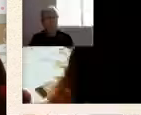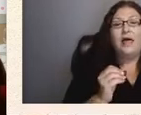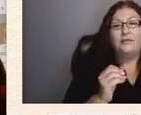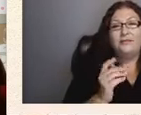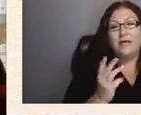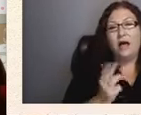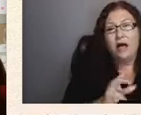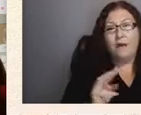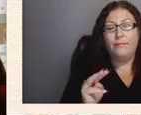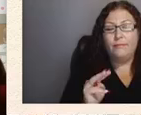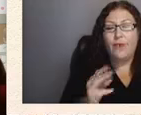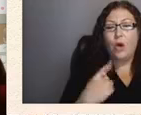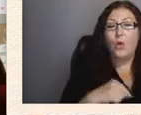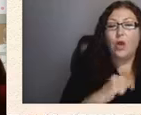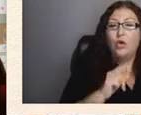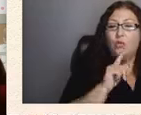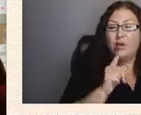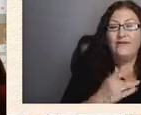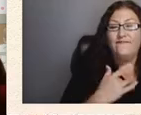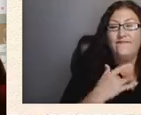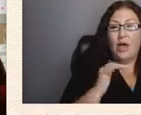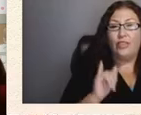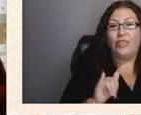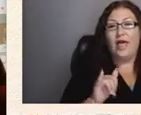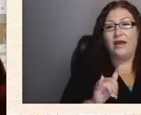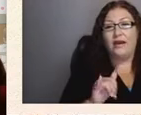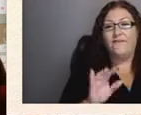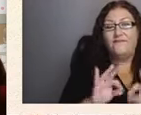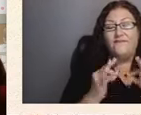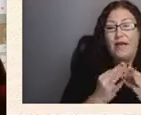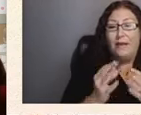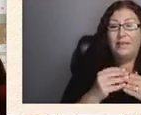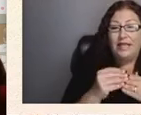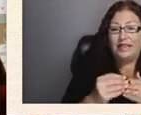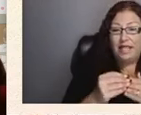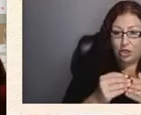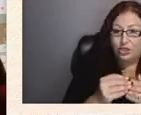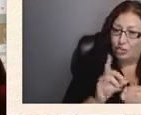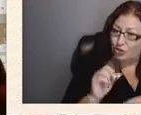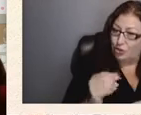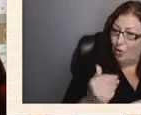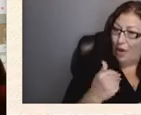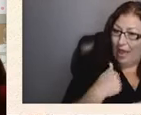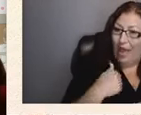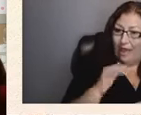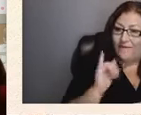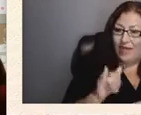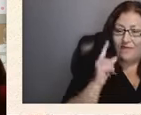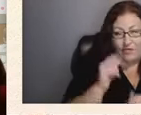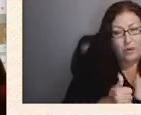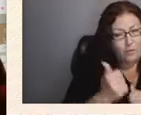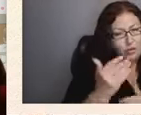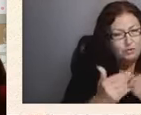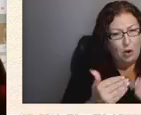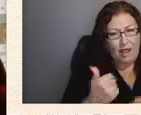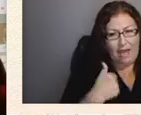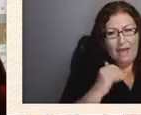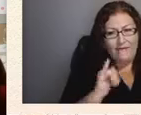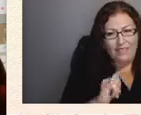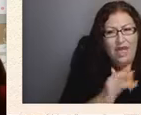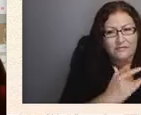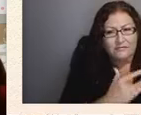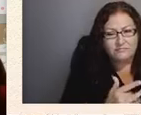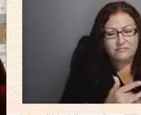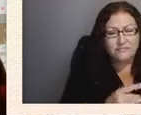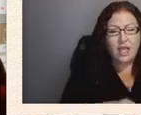And we really felt that, family leaders do have those, for the most part, have those traits. And they are also